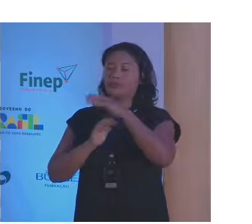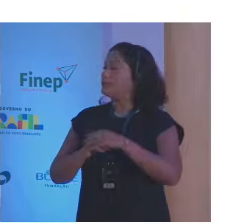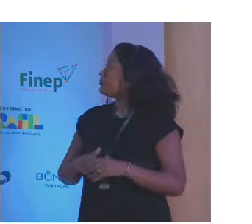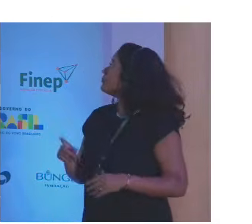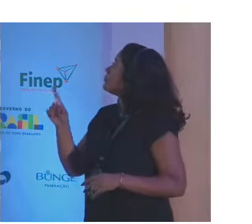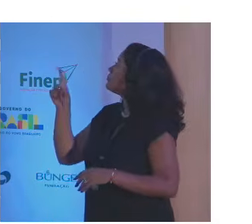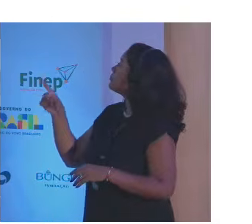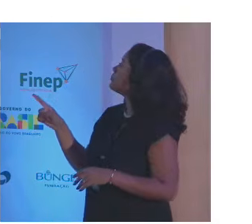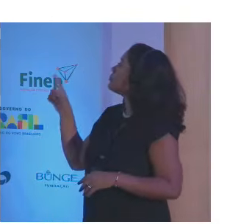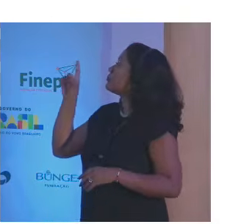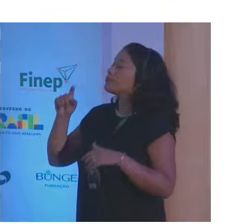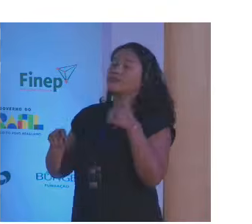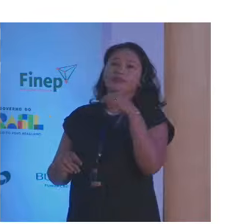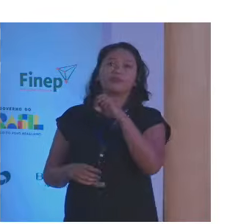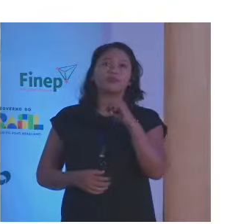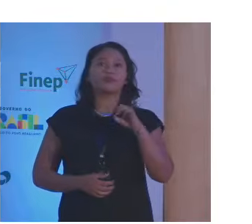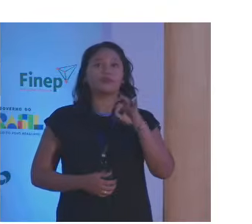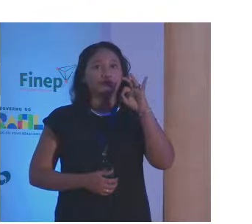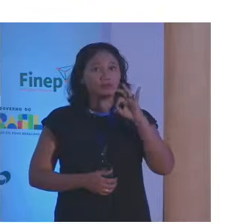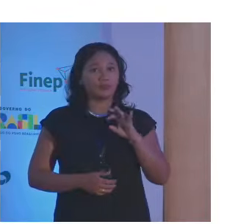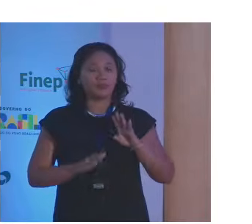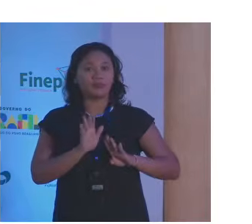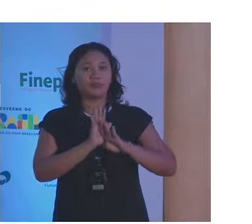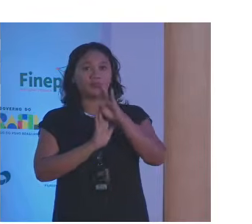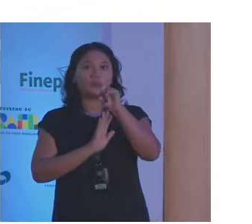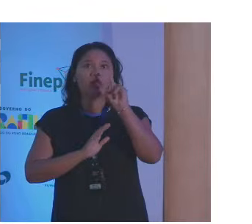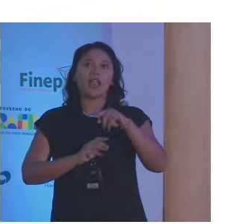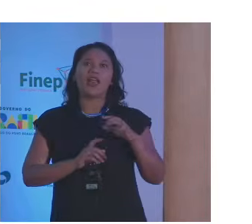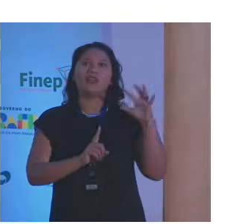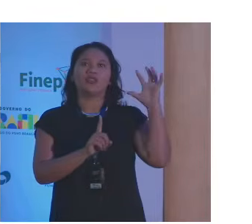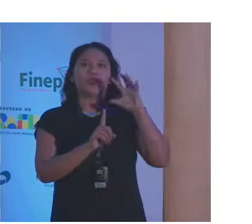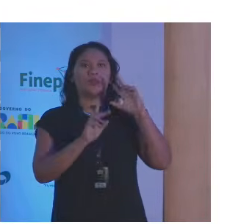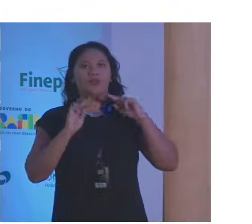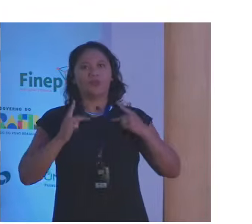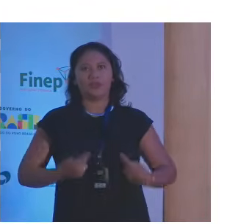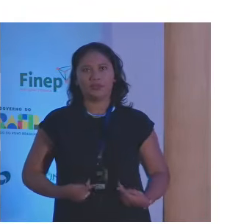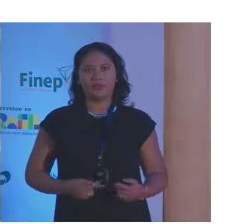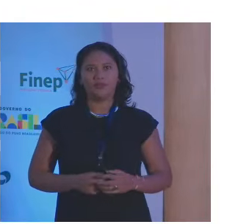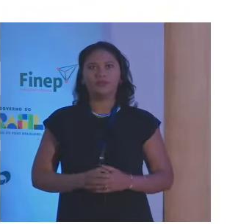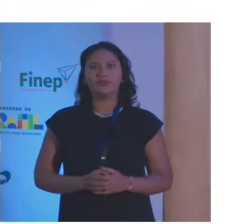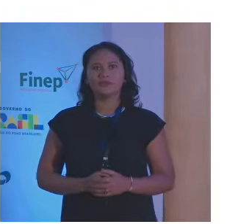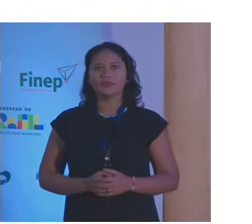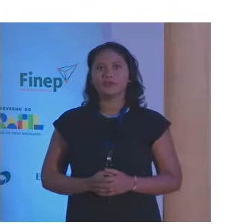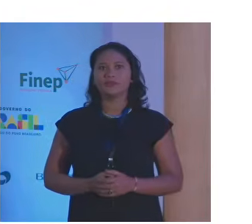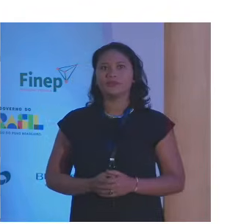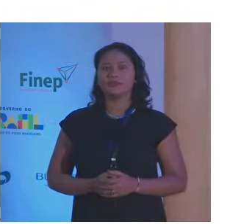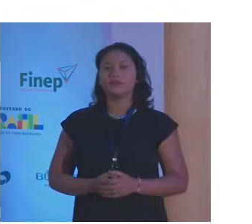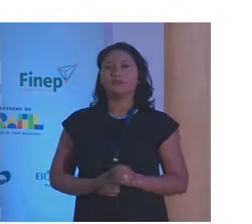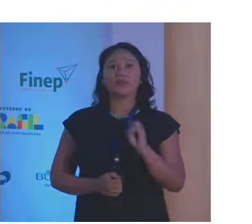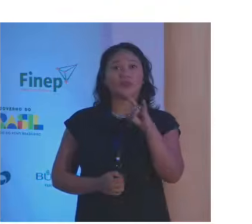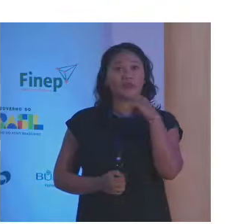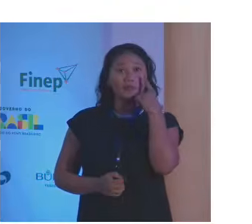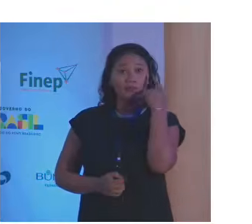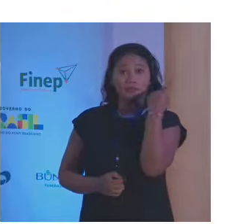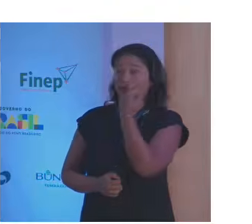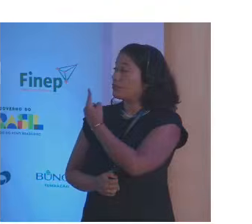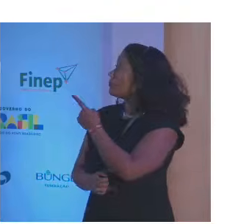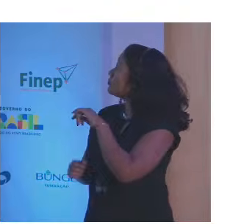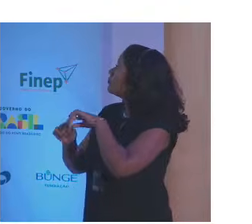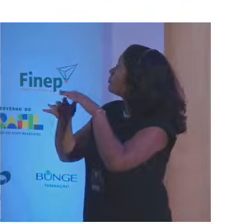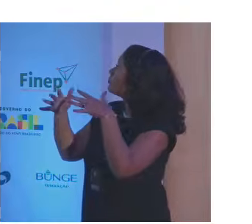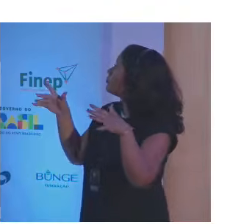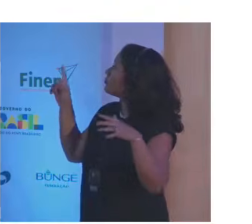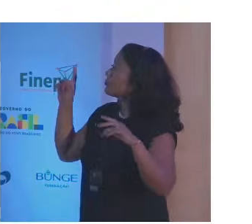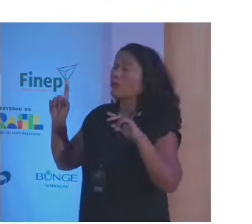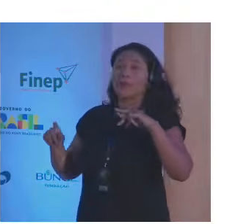100% of this increase is anthropogenic. It is not natural, it's anthropogenic. And if you look at the pH of the